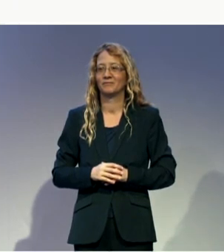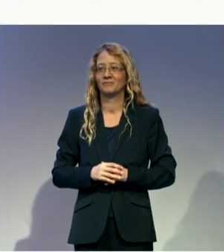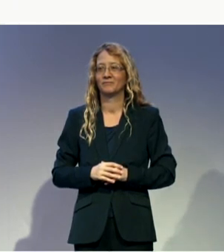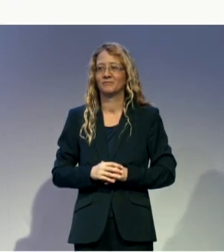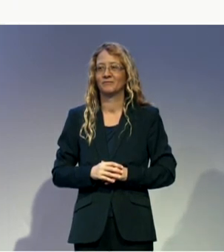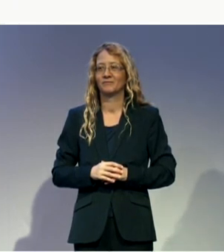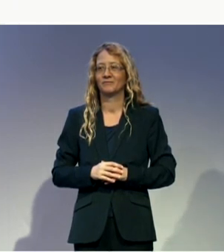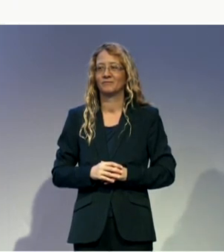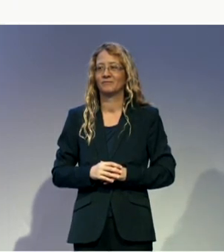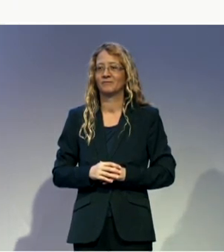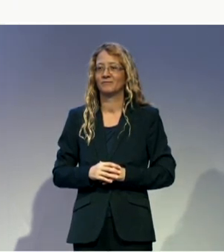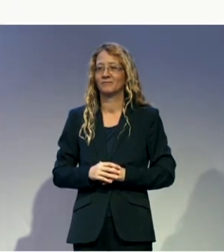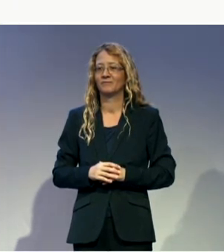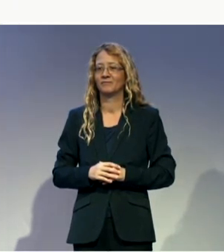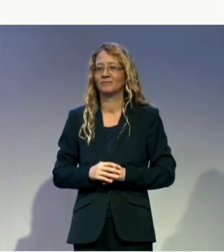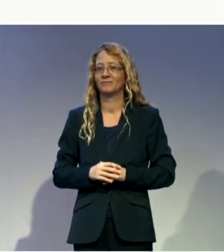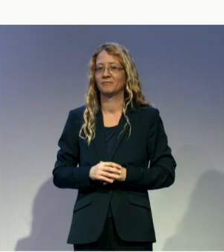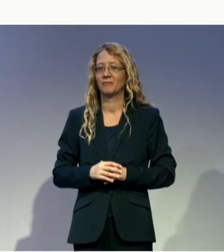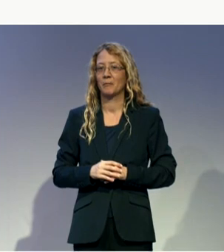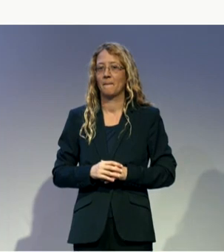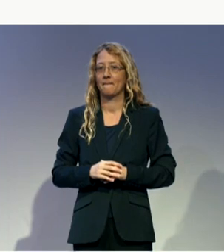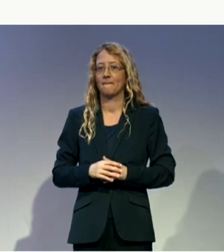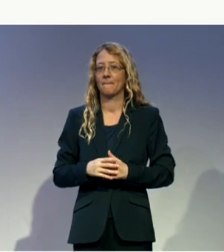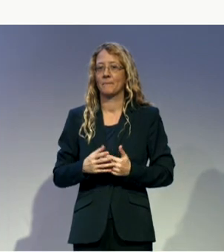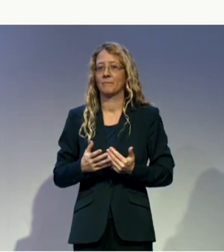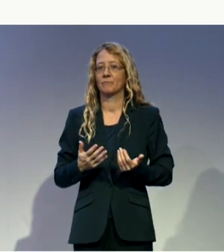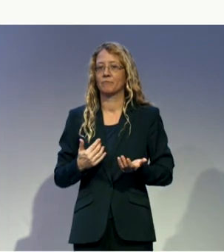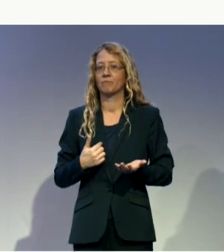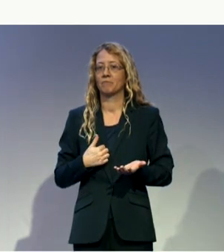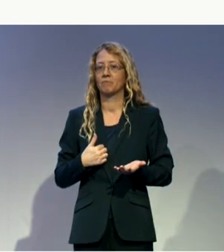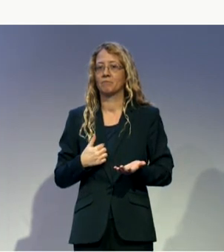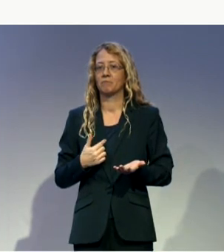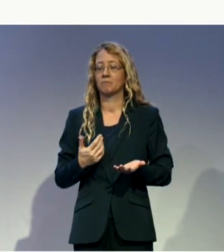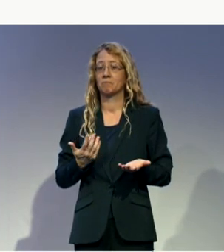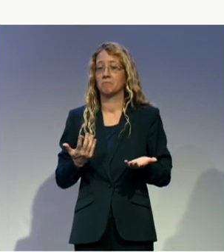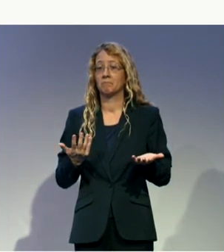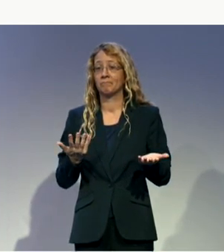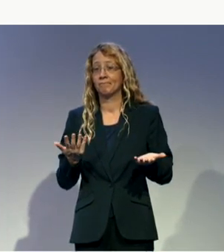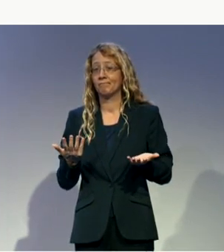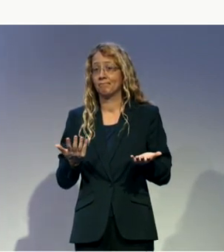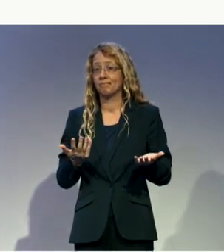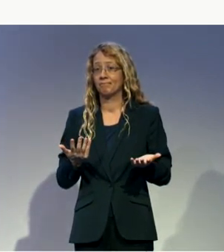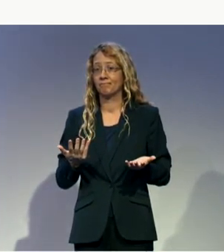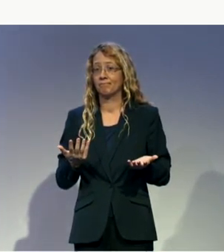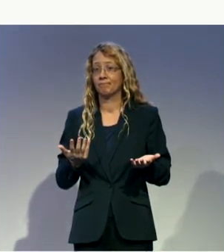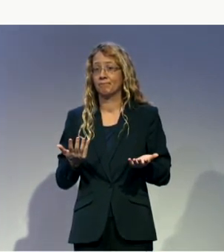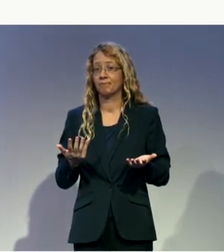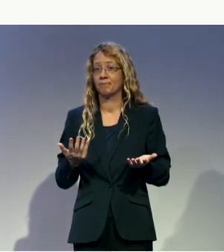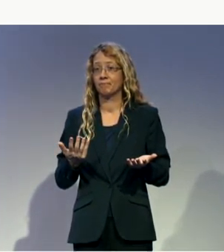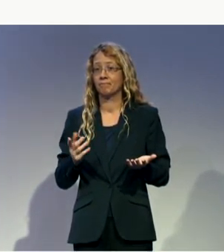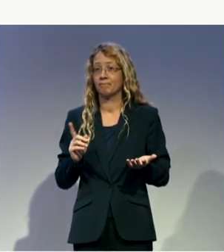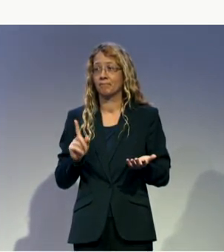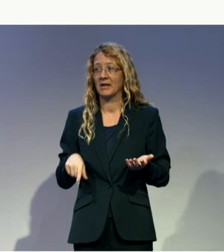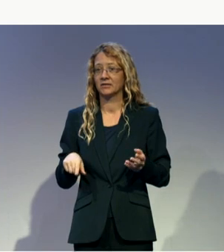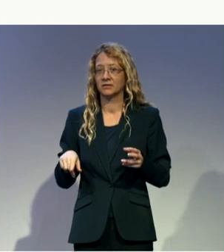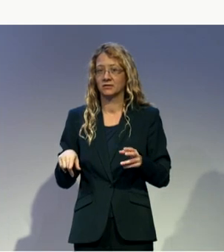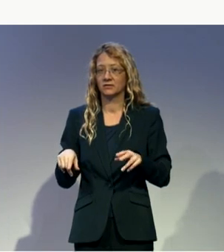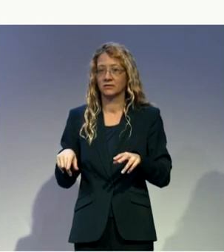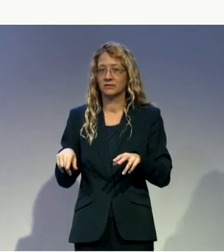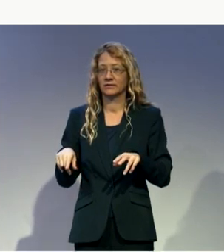Okay, so I was said that I don't have to do anything after I introduce the video and it will start to play, so I'm hoping that's going to